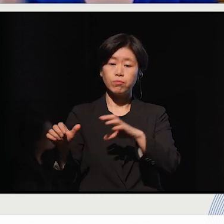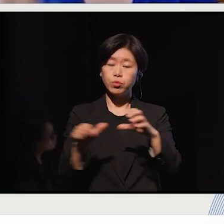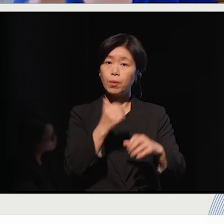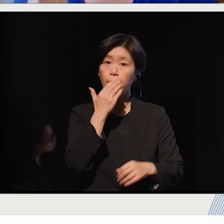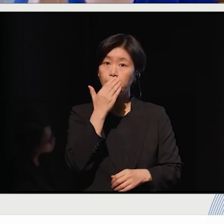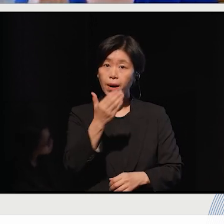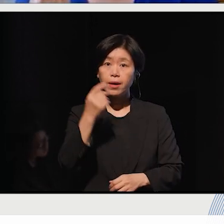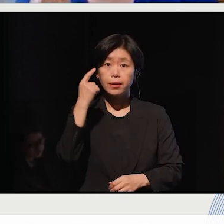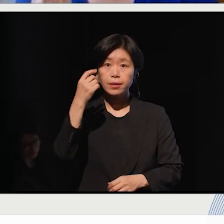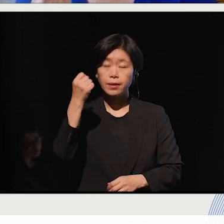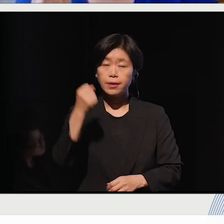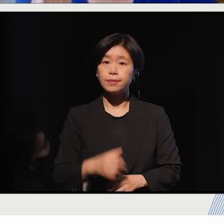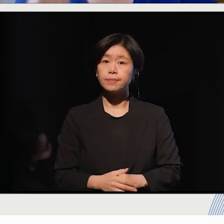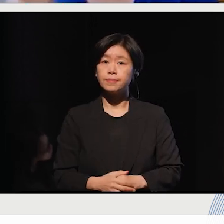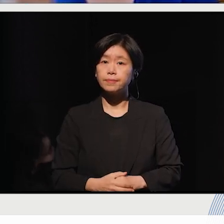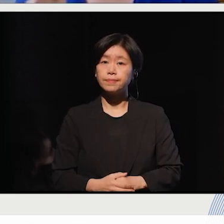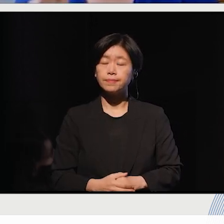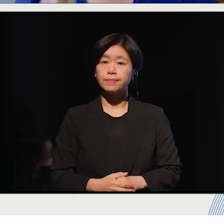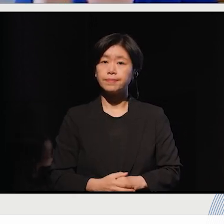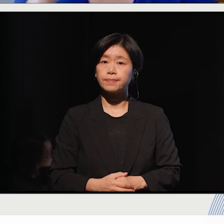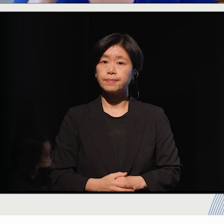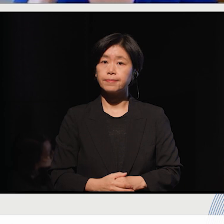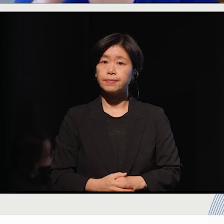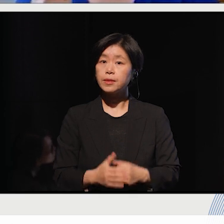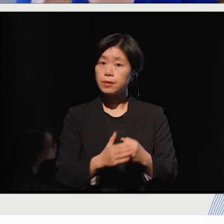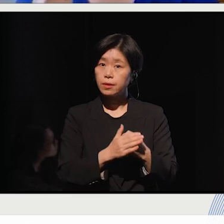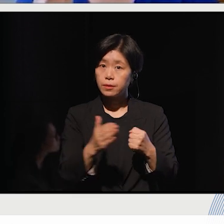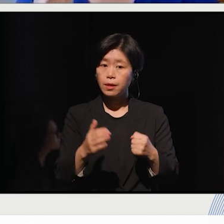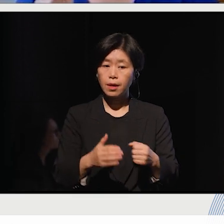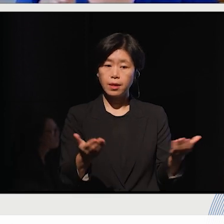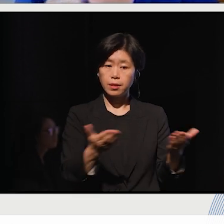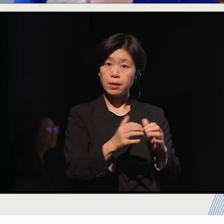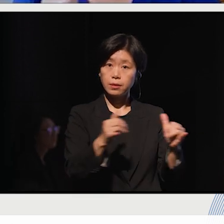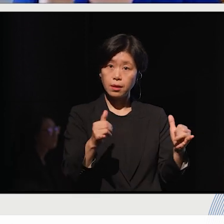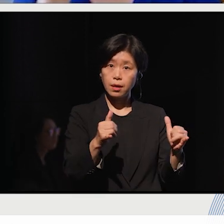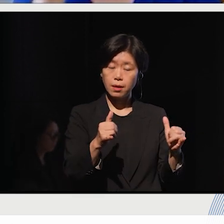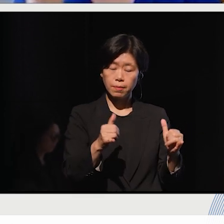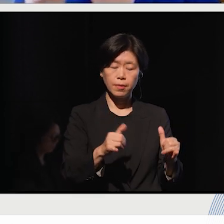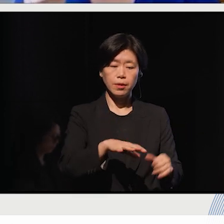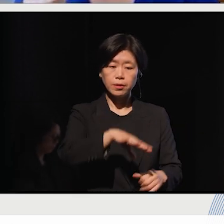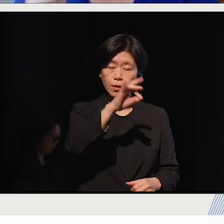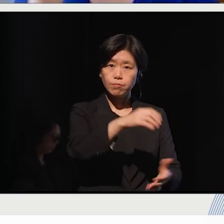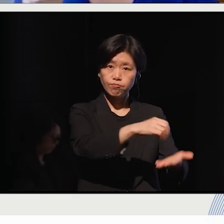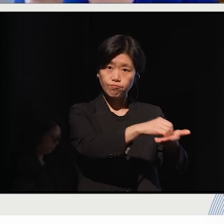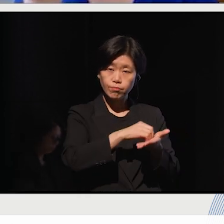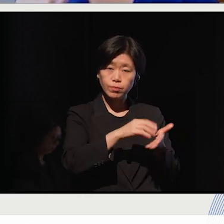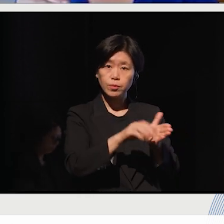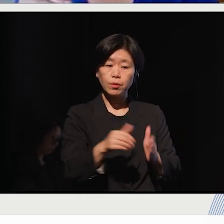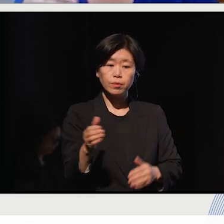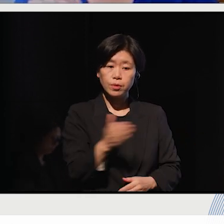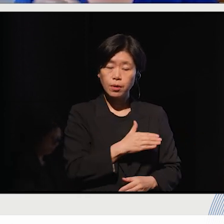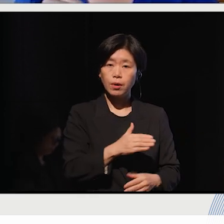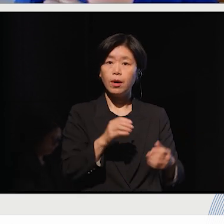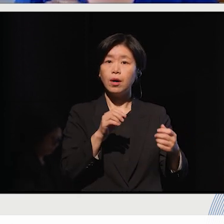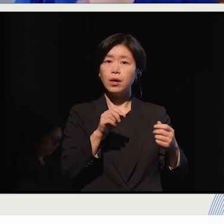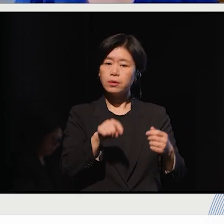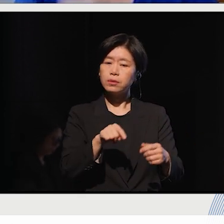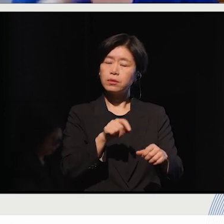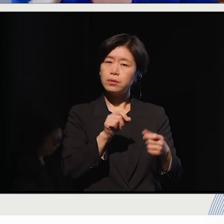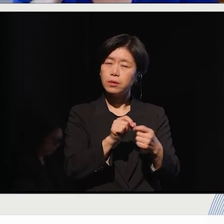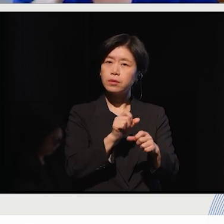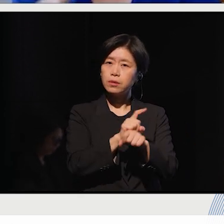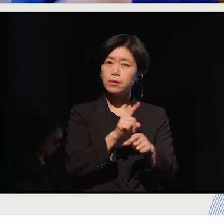from the moment you have somebody on staff, you want to train them on accessibility policies, procedures, and